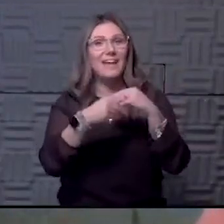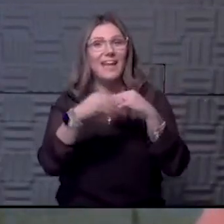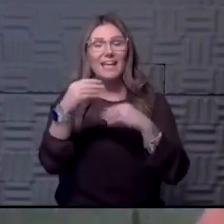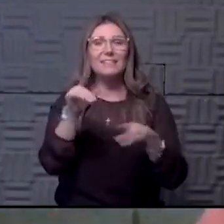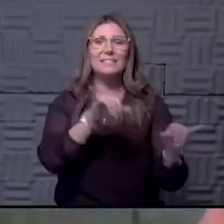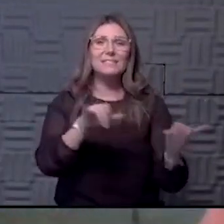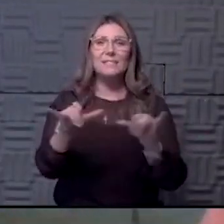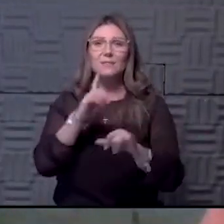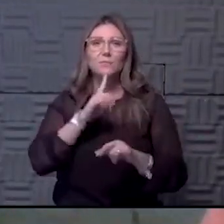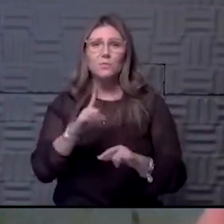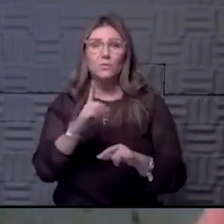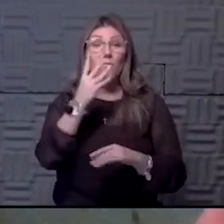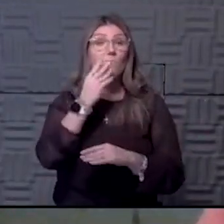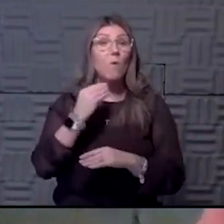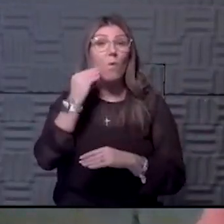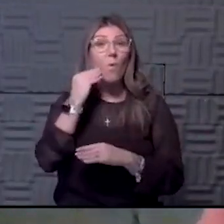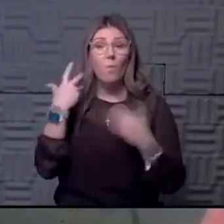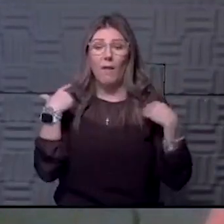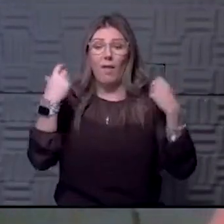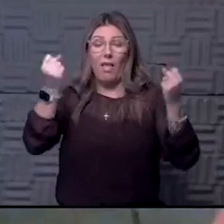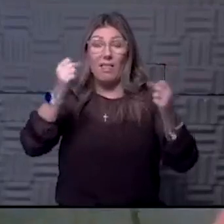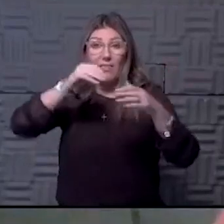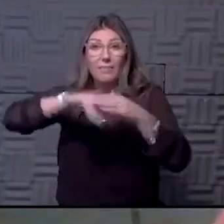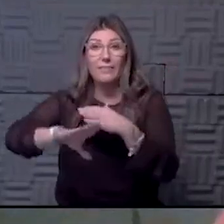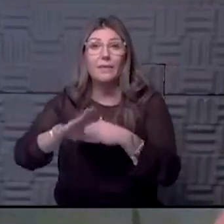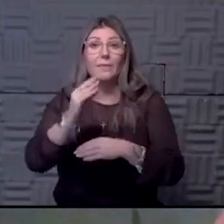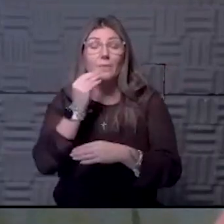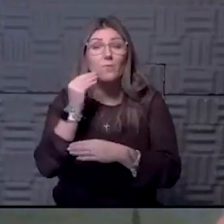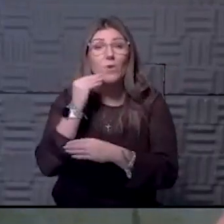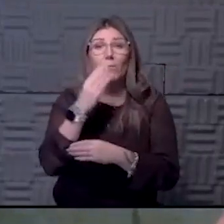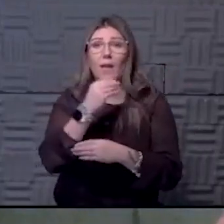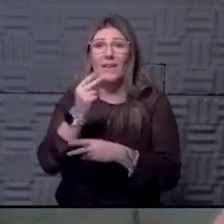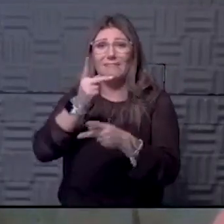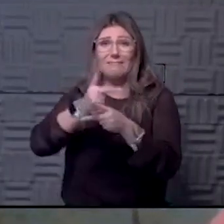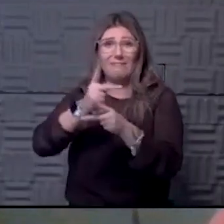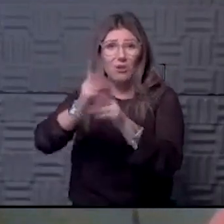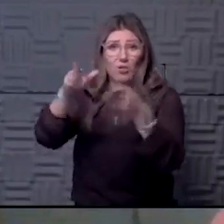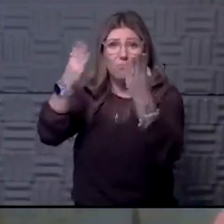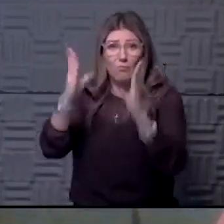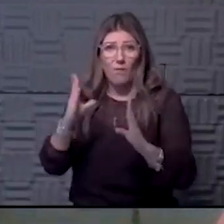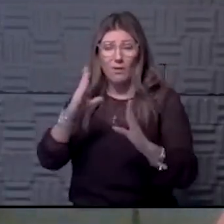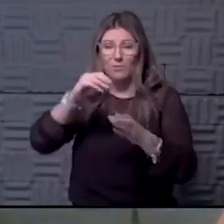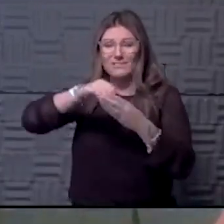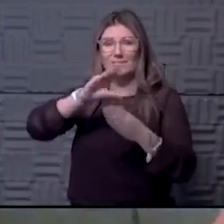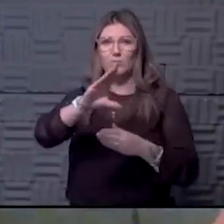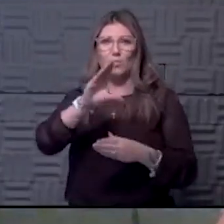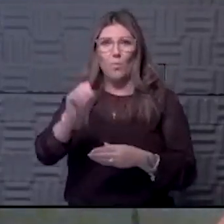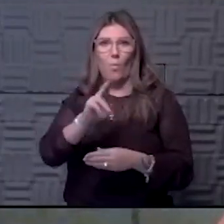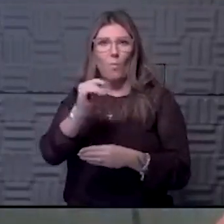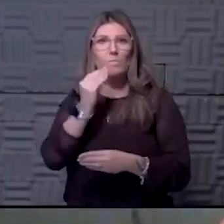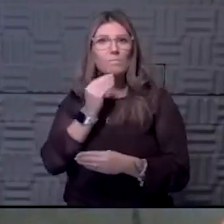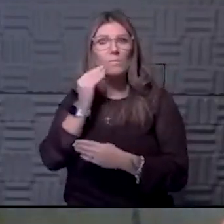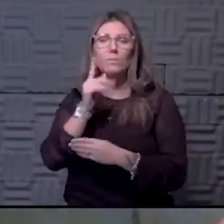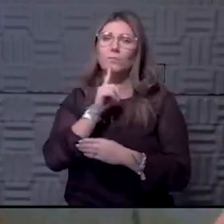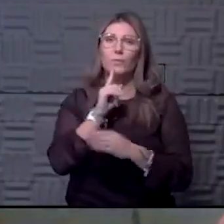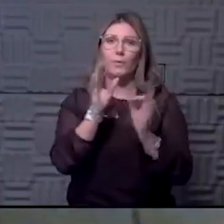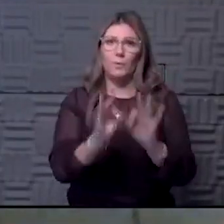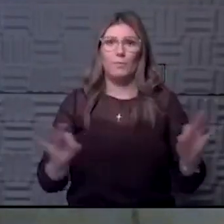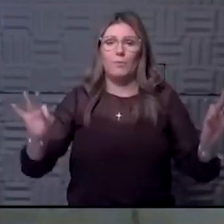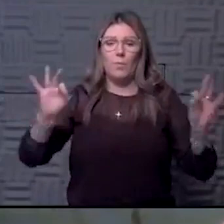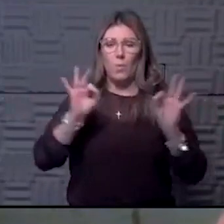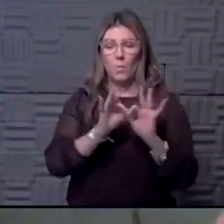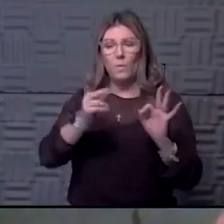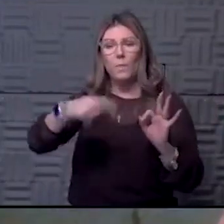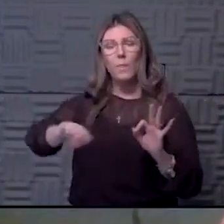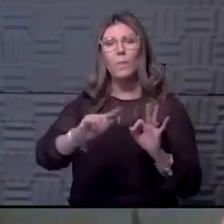for home health coming into the home and other caregiver services coming into your home. It's really important. You know, those folks are